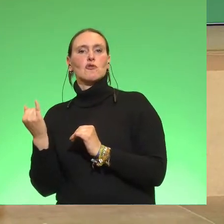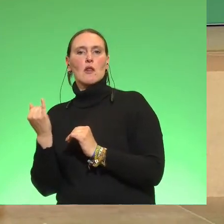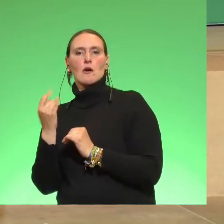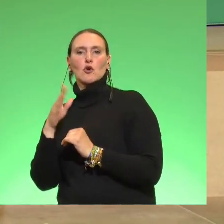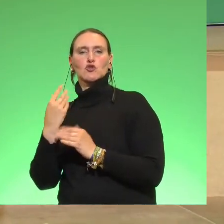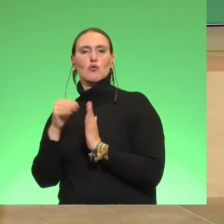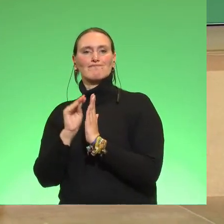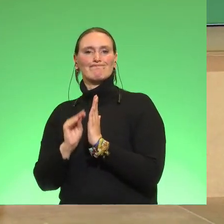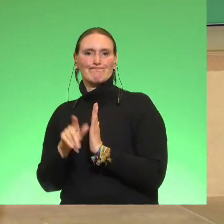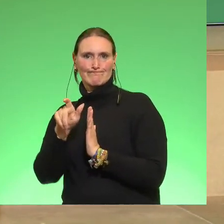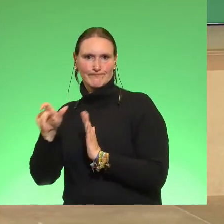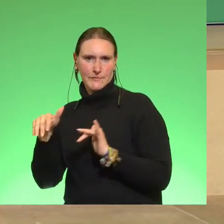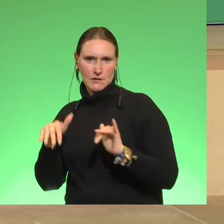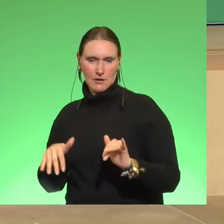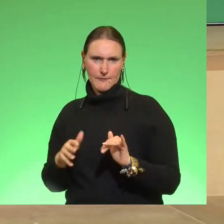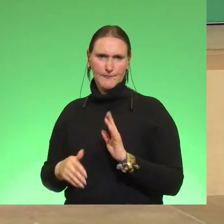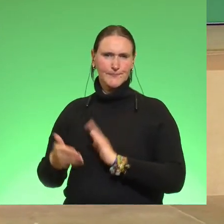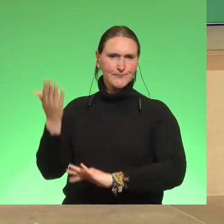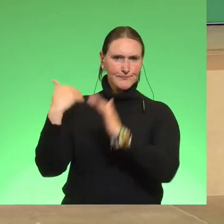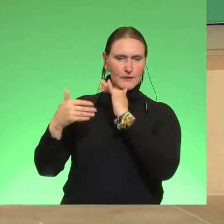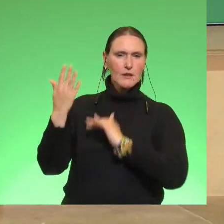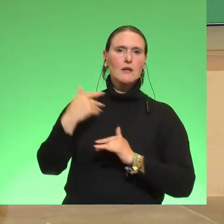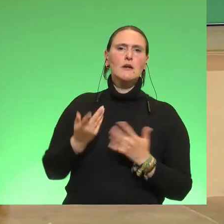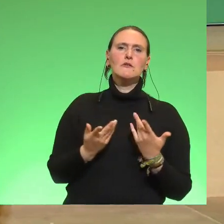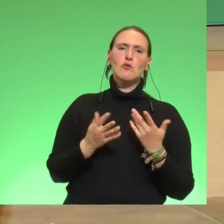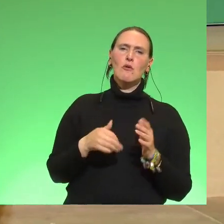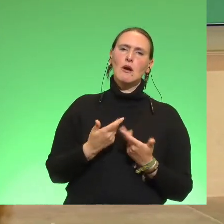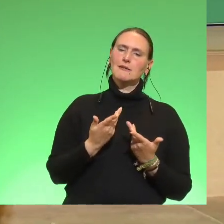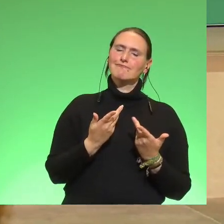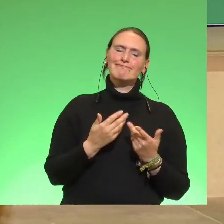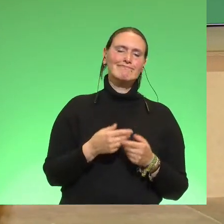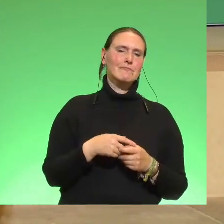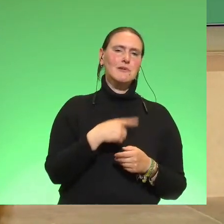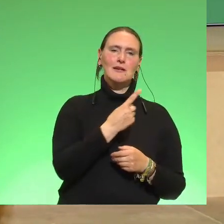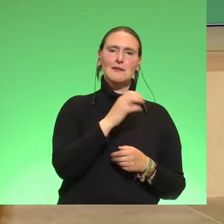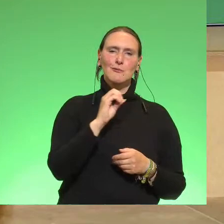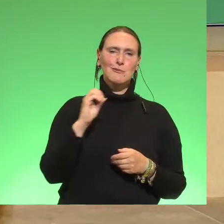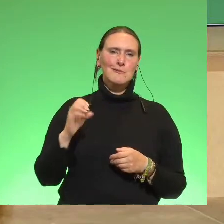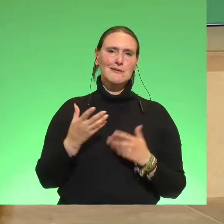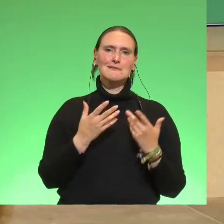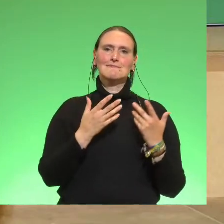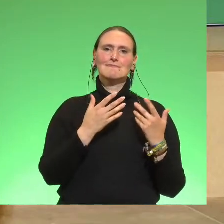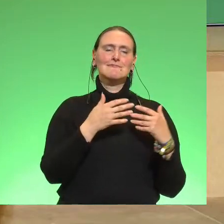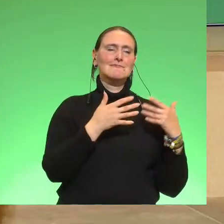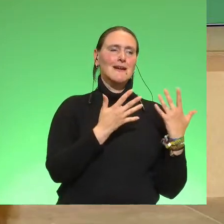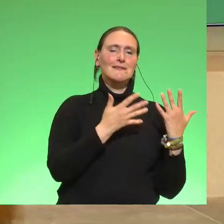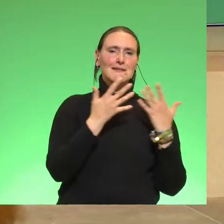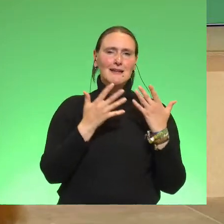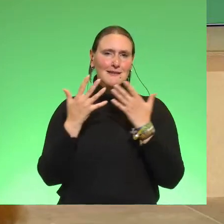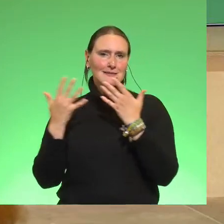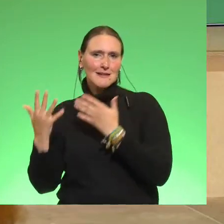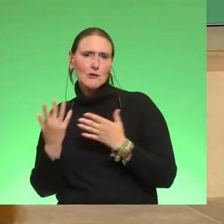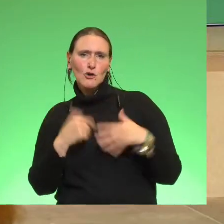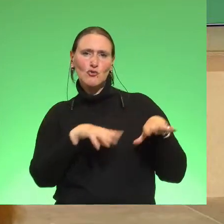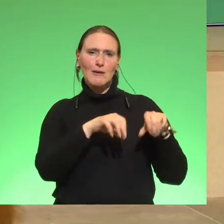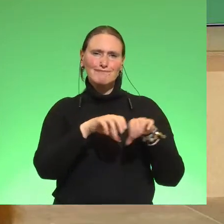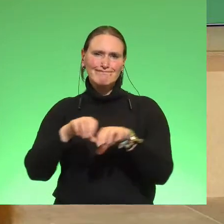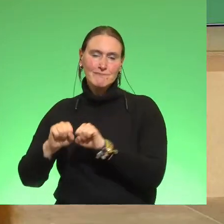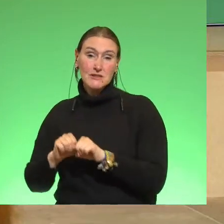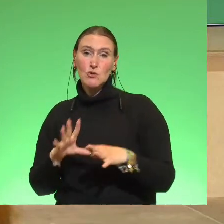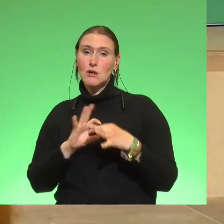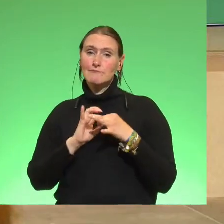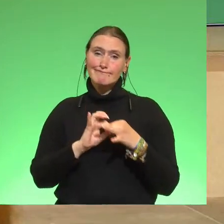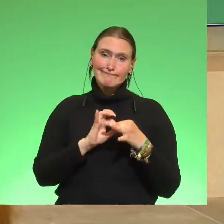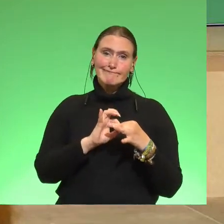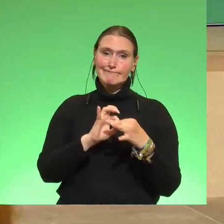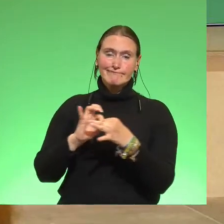In spite of centuries of colonization and enclosures, the ideal of individual freedom still can't get hold on many parts